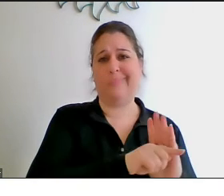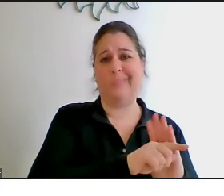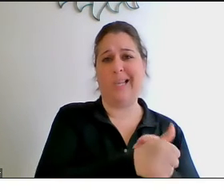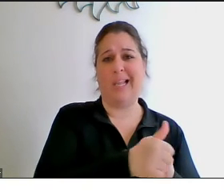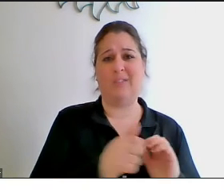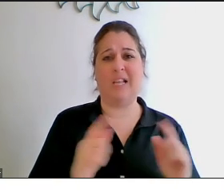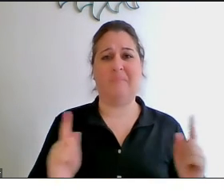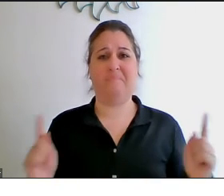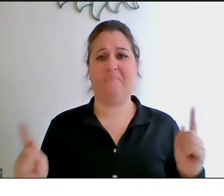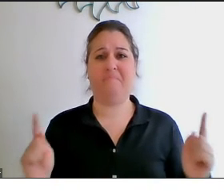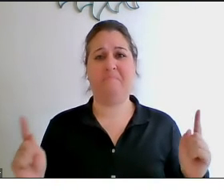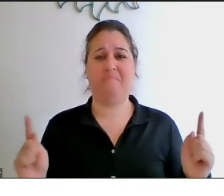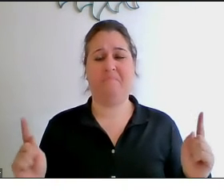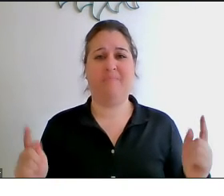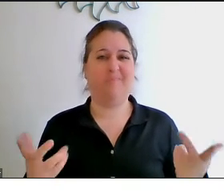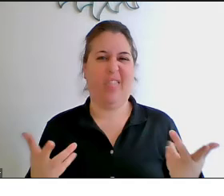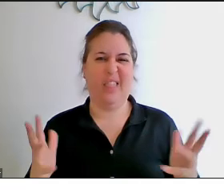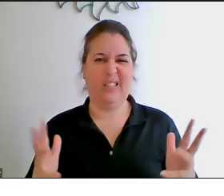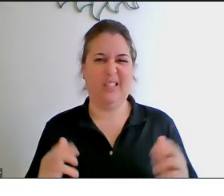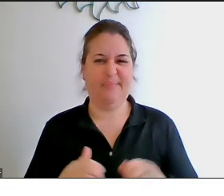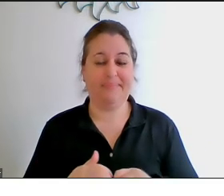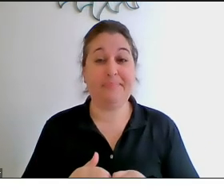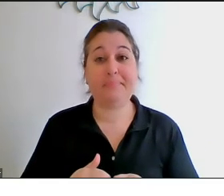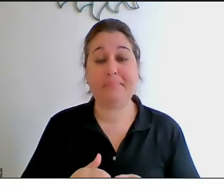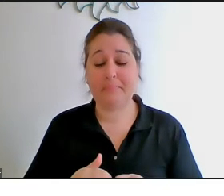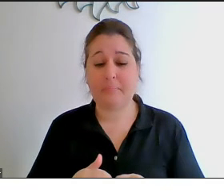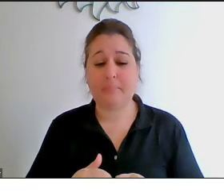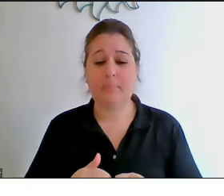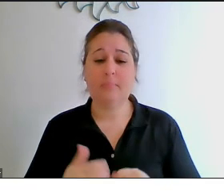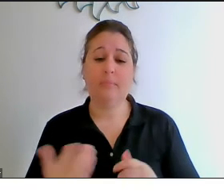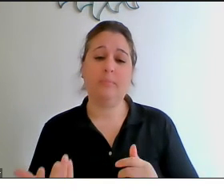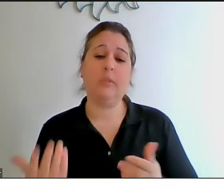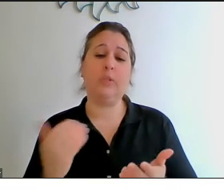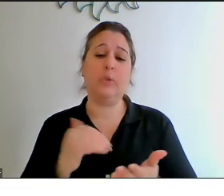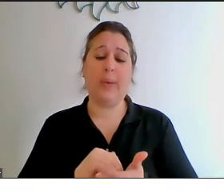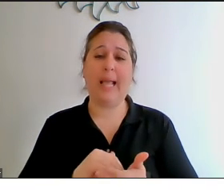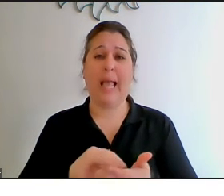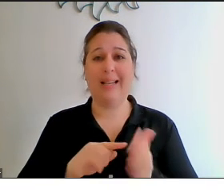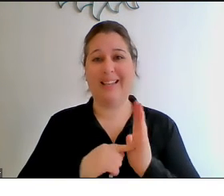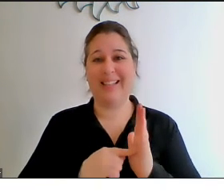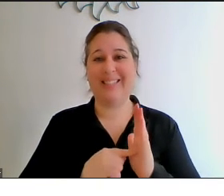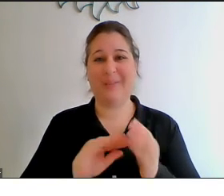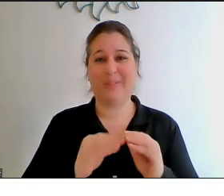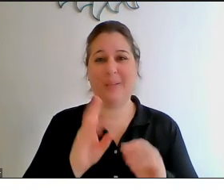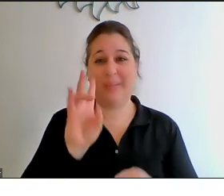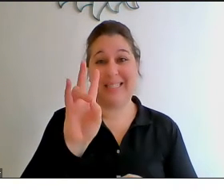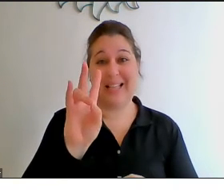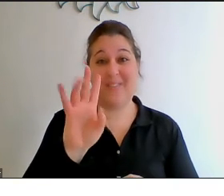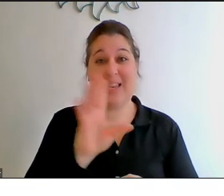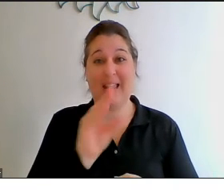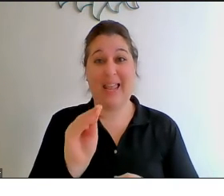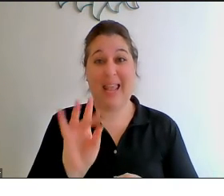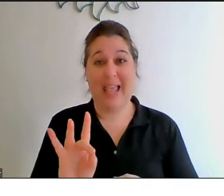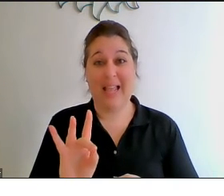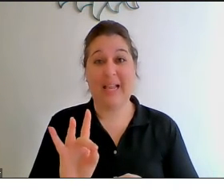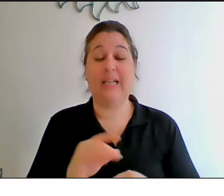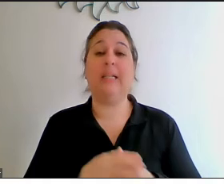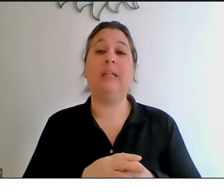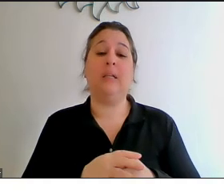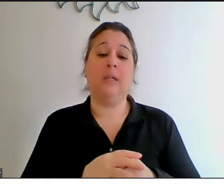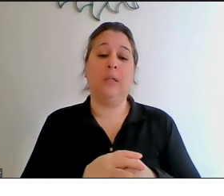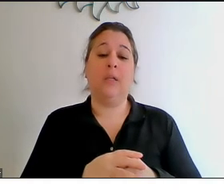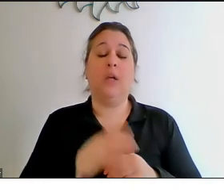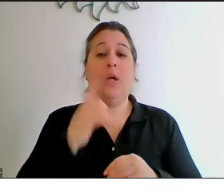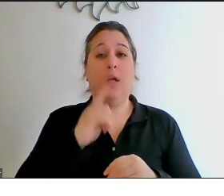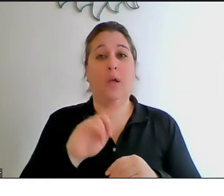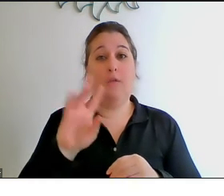All right, last two examples. All right, so let me show you how to do the first one. So I'm going to start at 0. Then